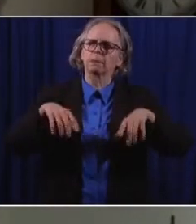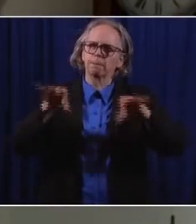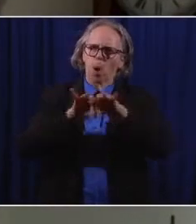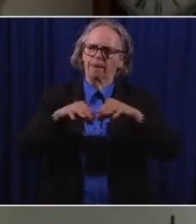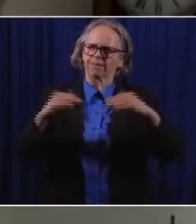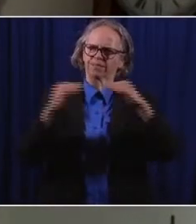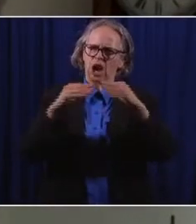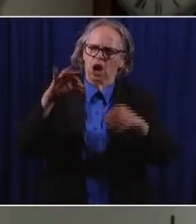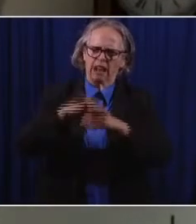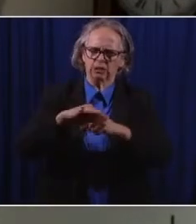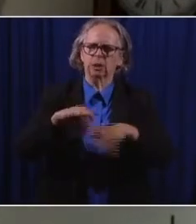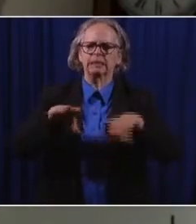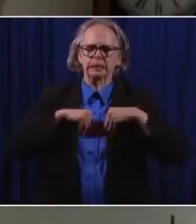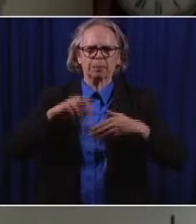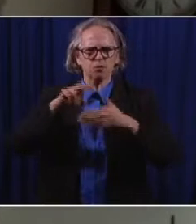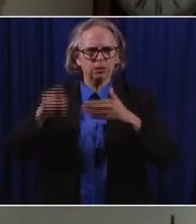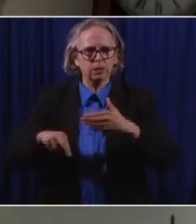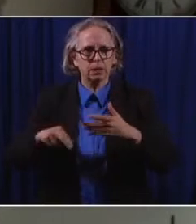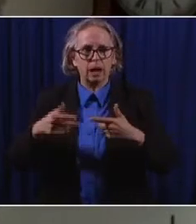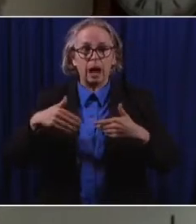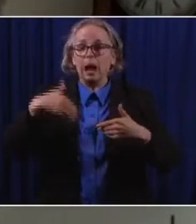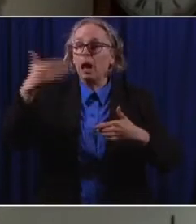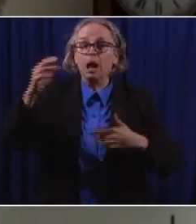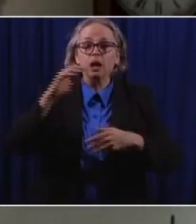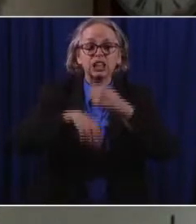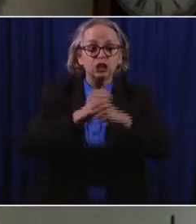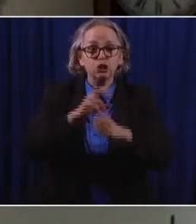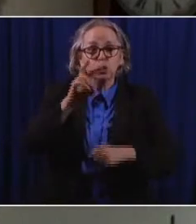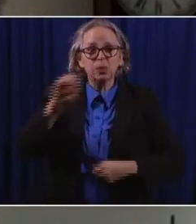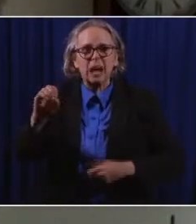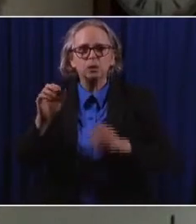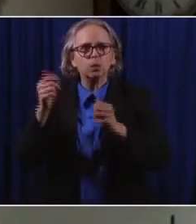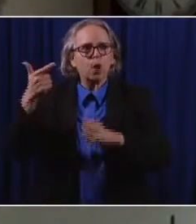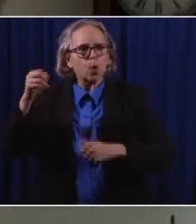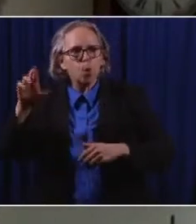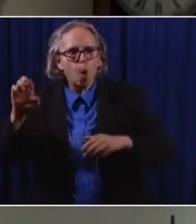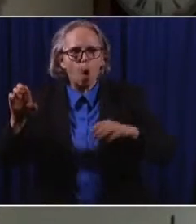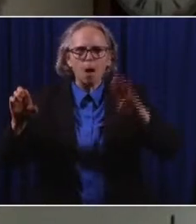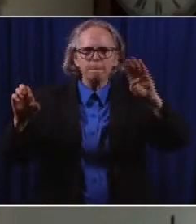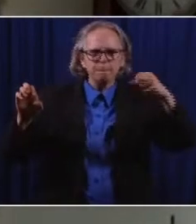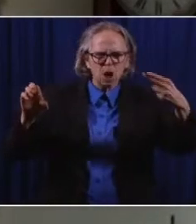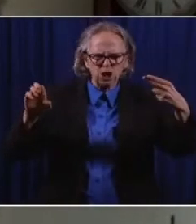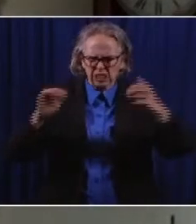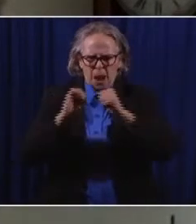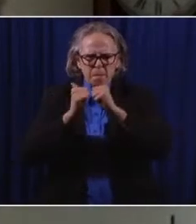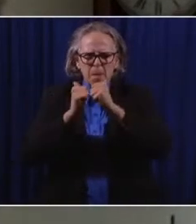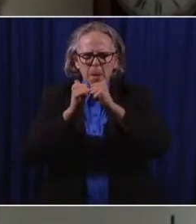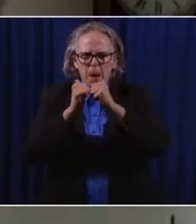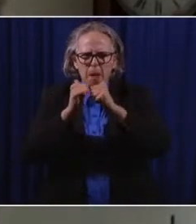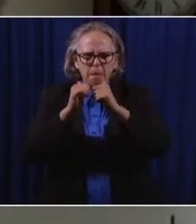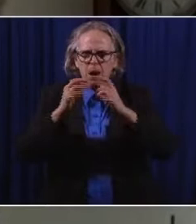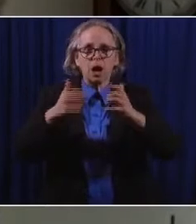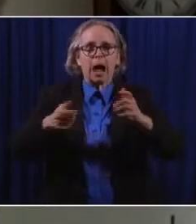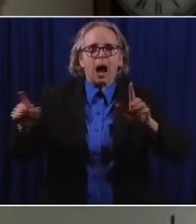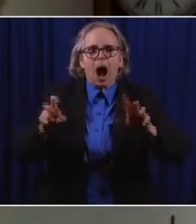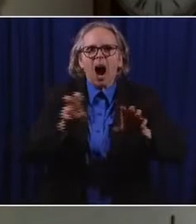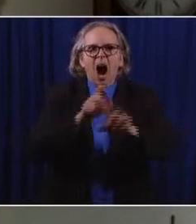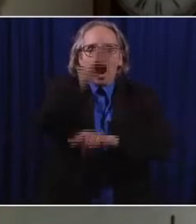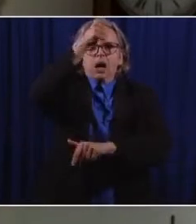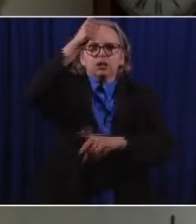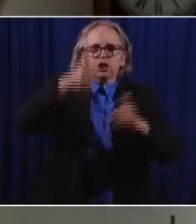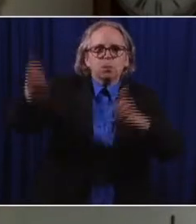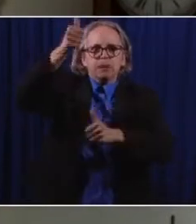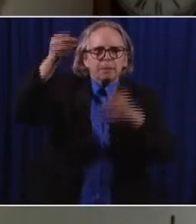The Gore Bush, nothing could be more hotly contested. Went all the way to the Supreme Court, went into December. But when it was